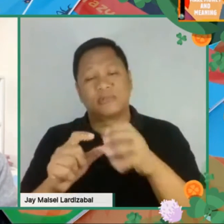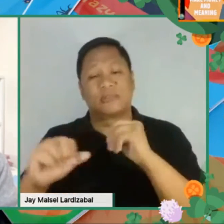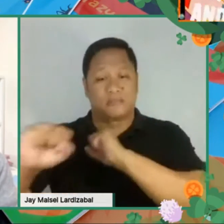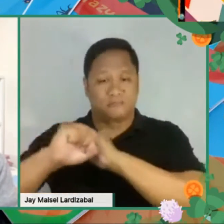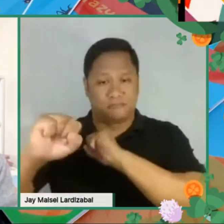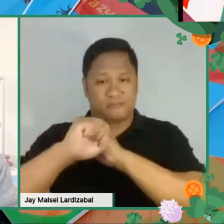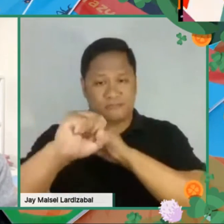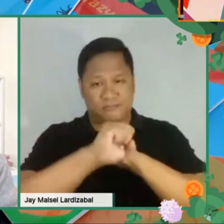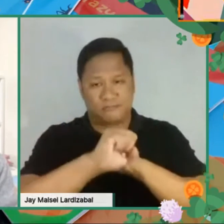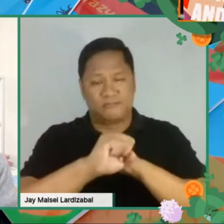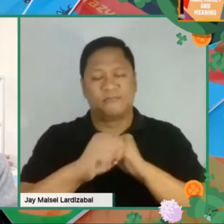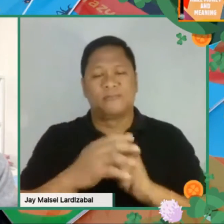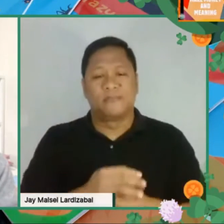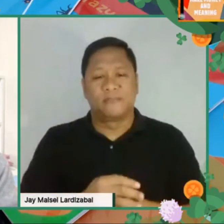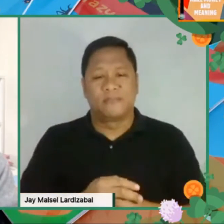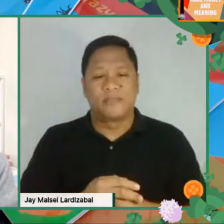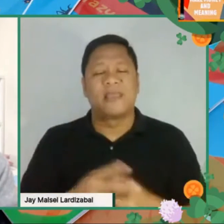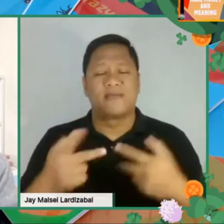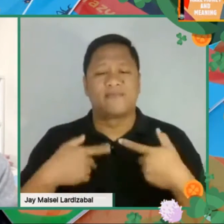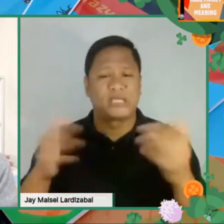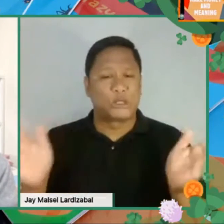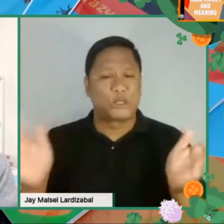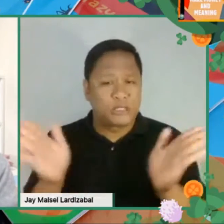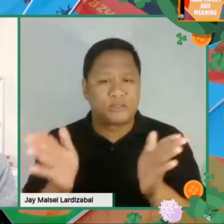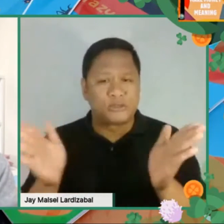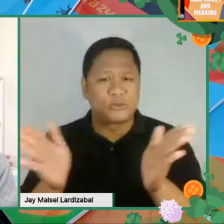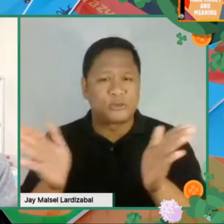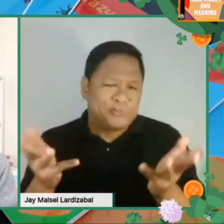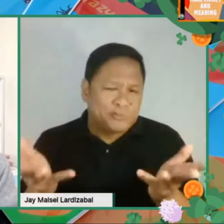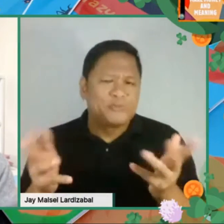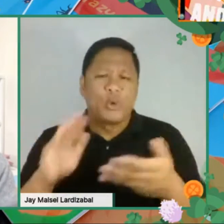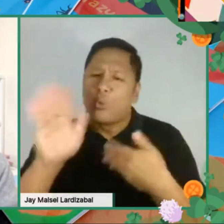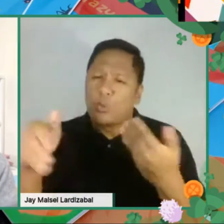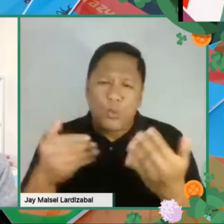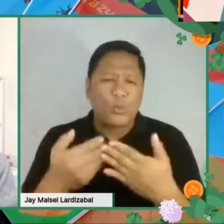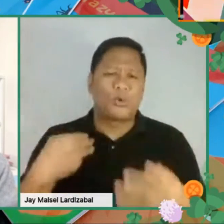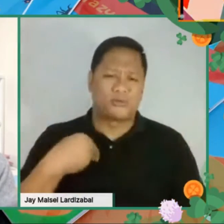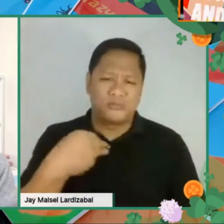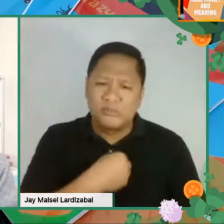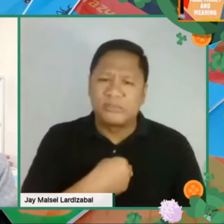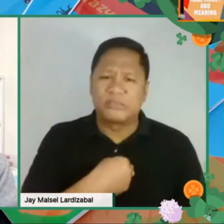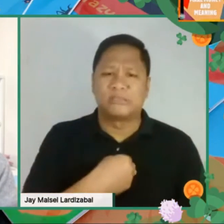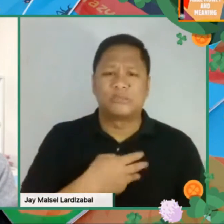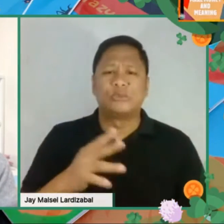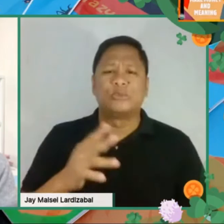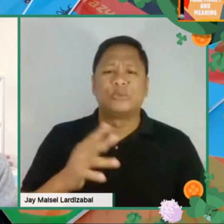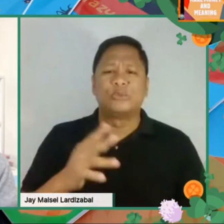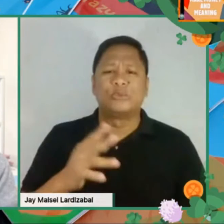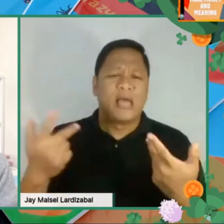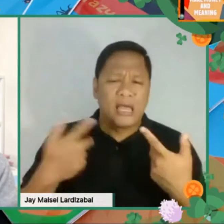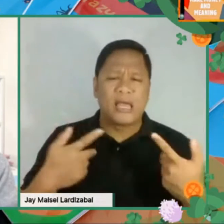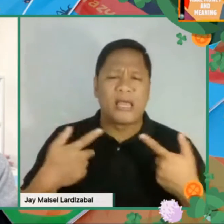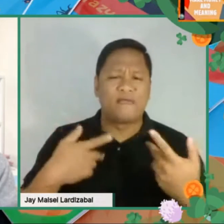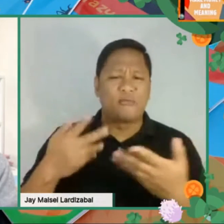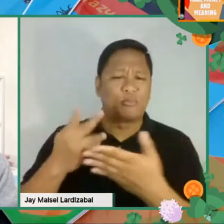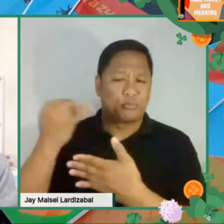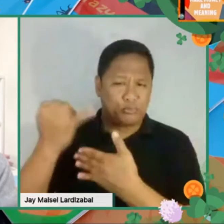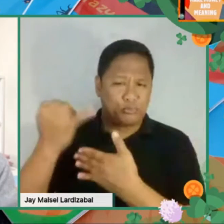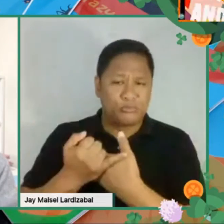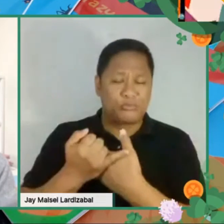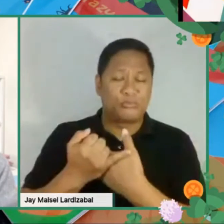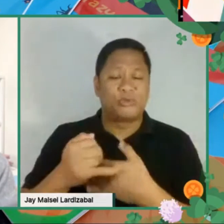in that group, I'm encouraging all the members to have some kind of a